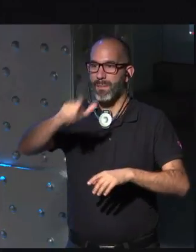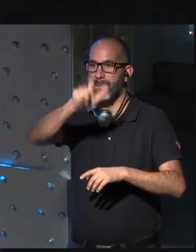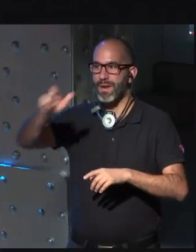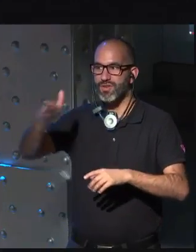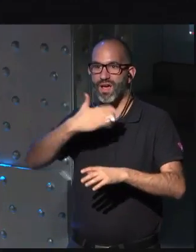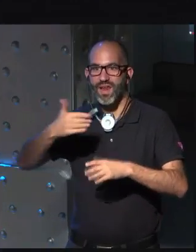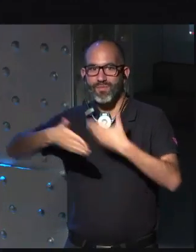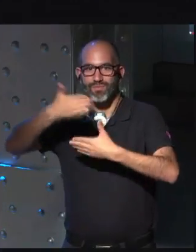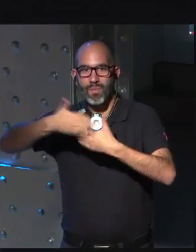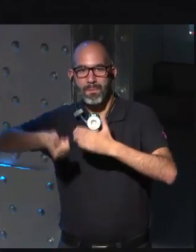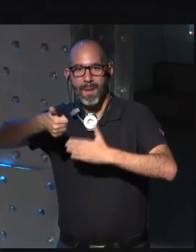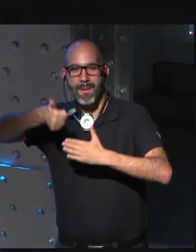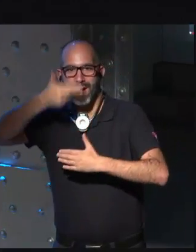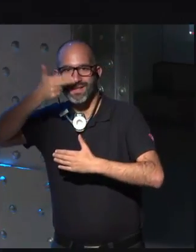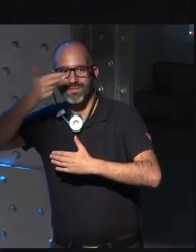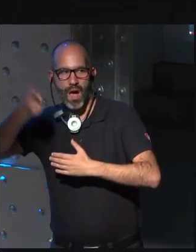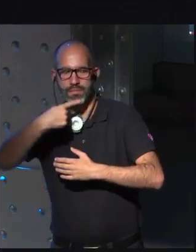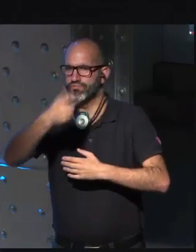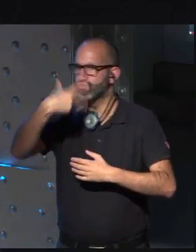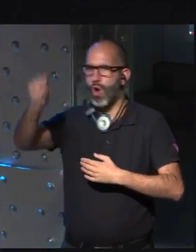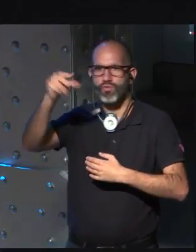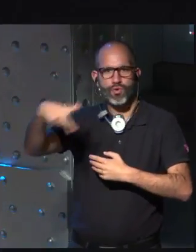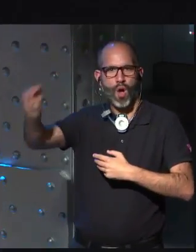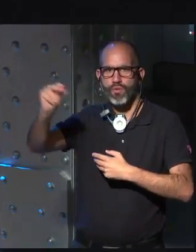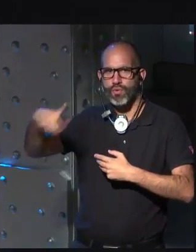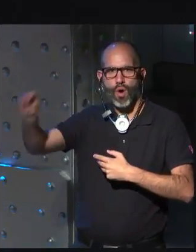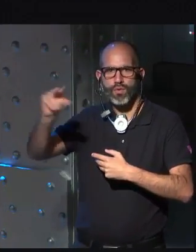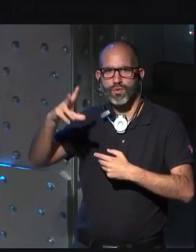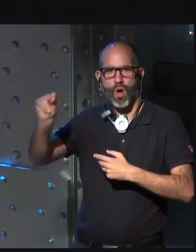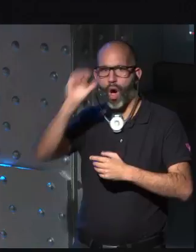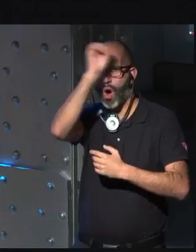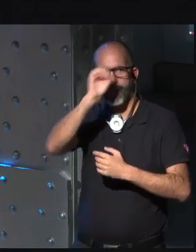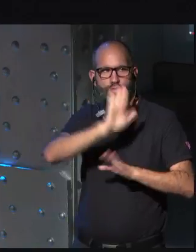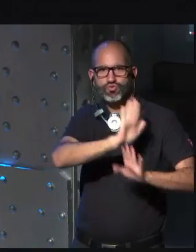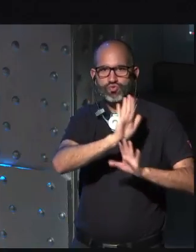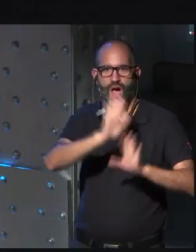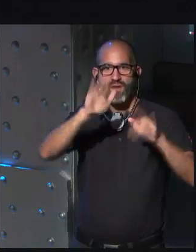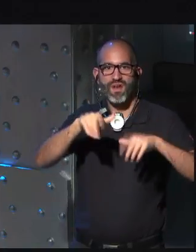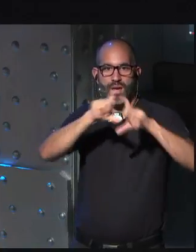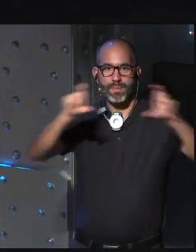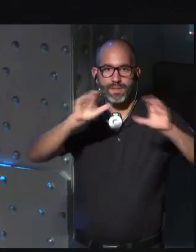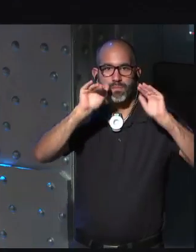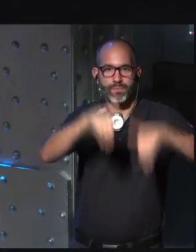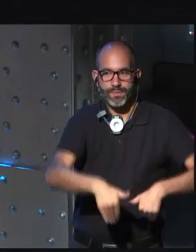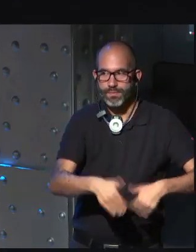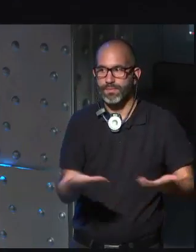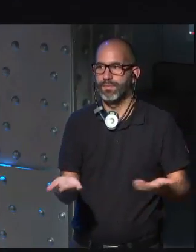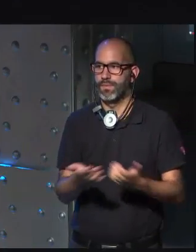because he thought it sounded terrible. So I can't even imagine what he'd think of that. I think it would just like fry his brain or something.